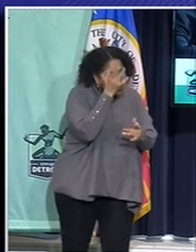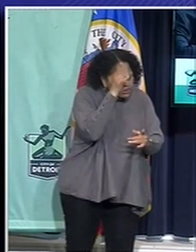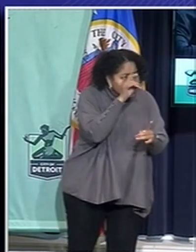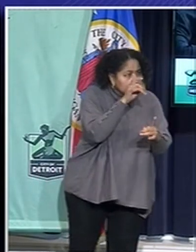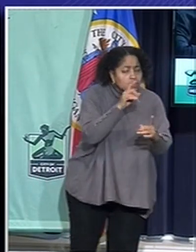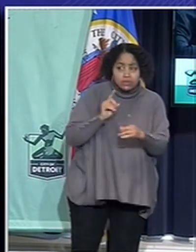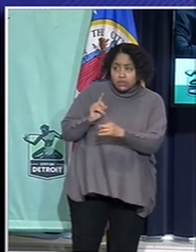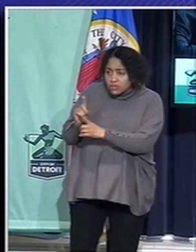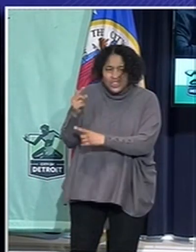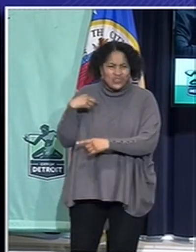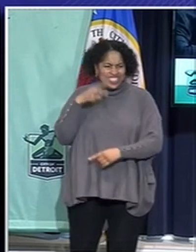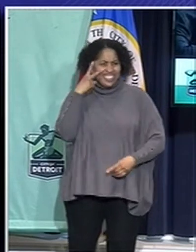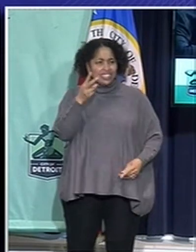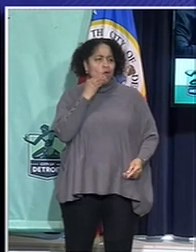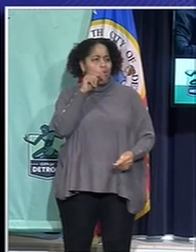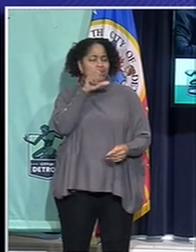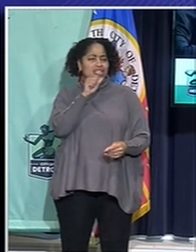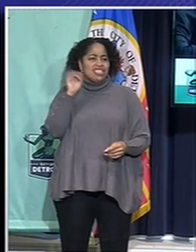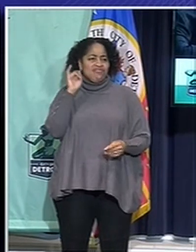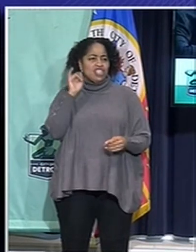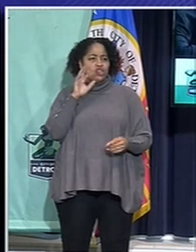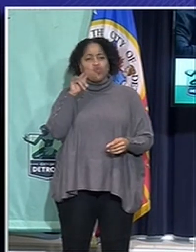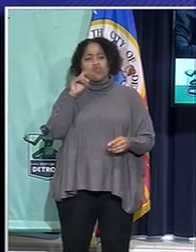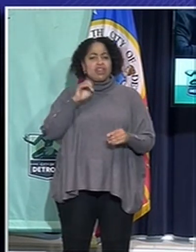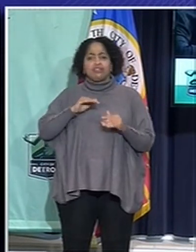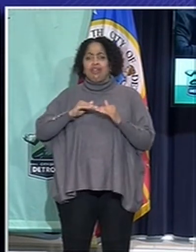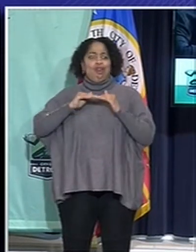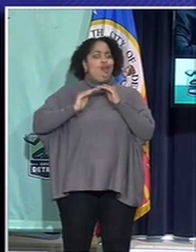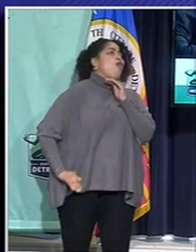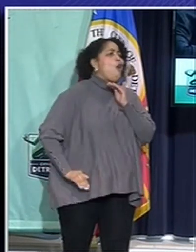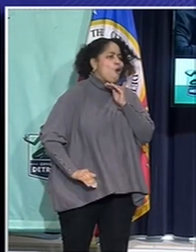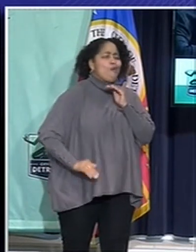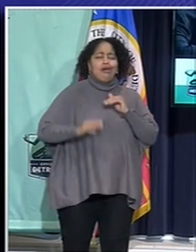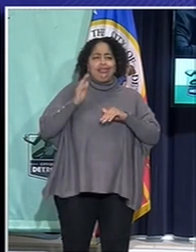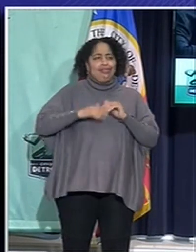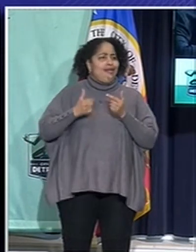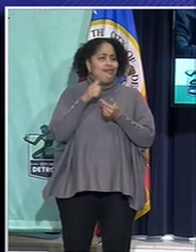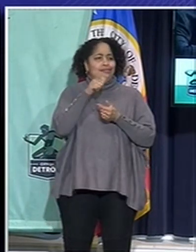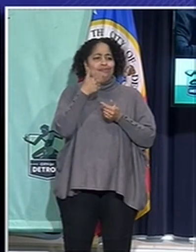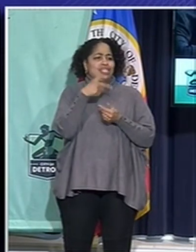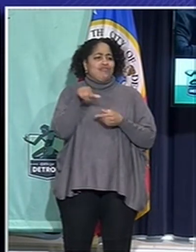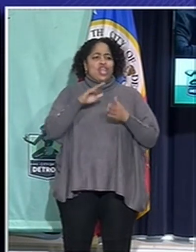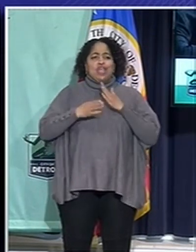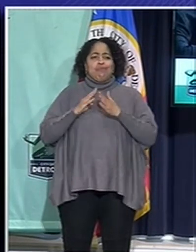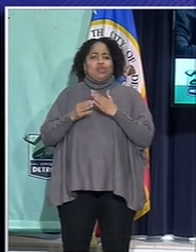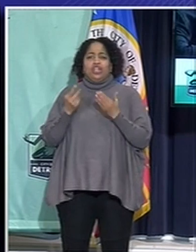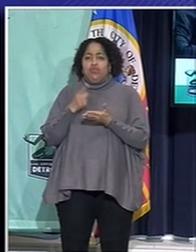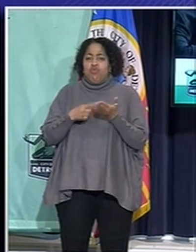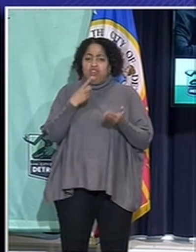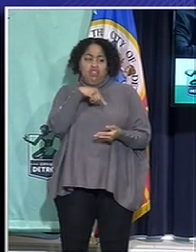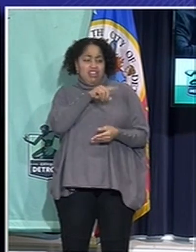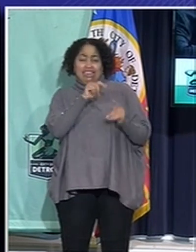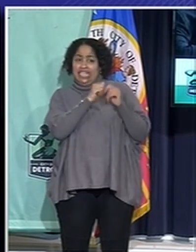rates really as low as the rest of the community. It's what Arthur Jemison, Donald Rencher, and the team have